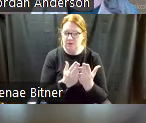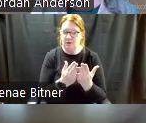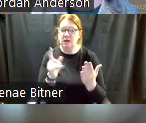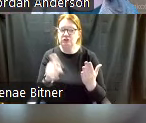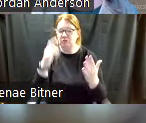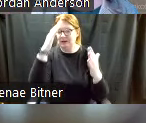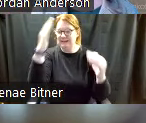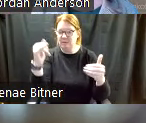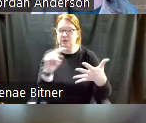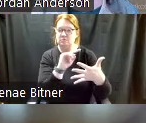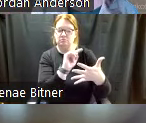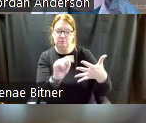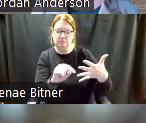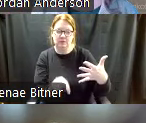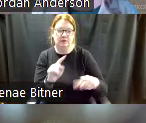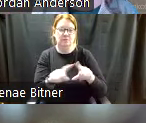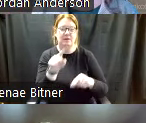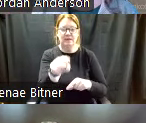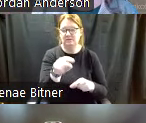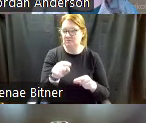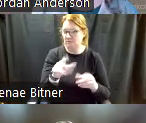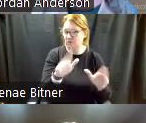So just some resources for our providers.